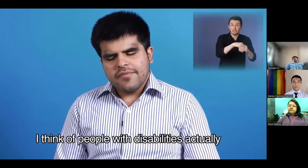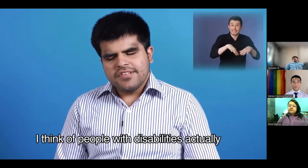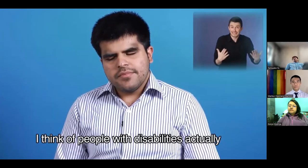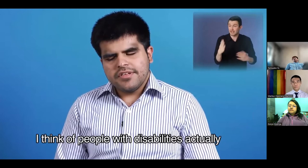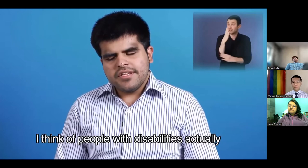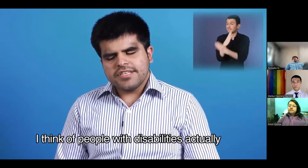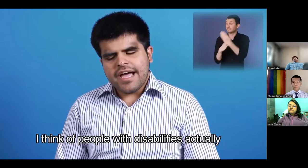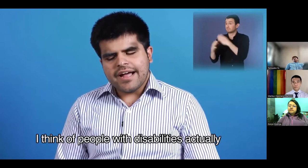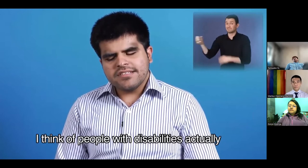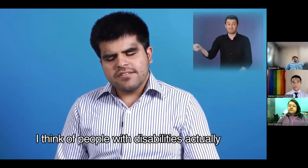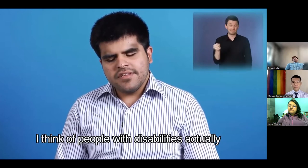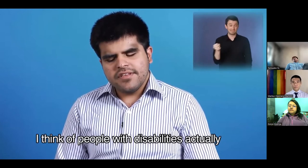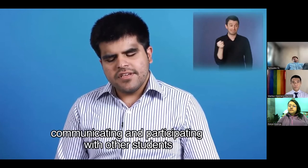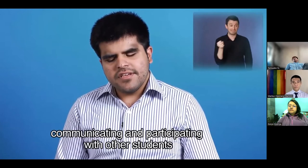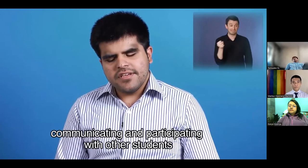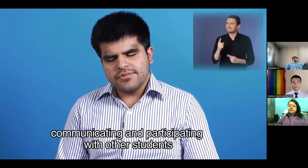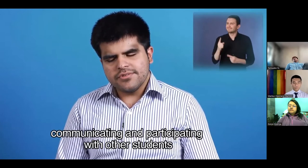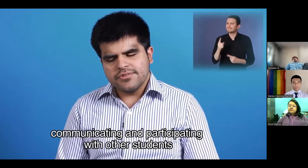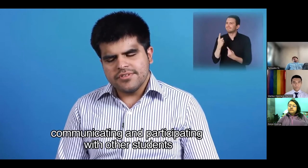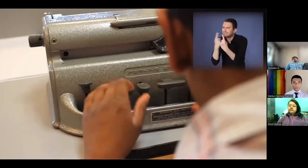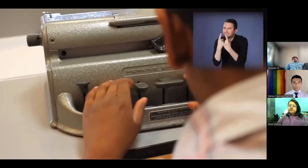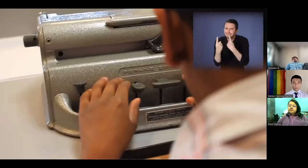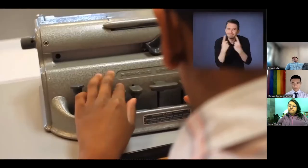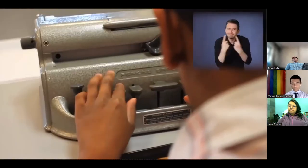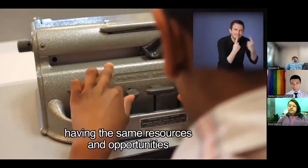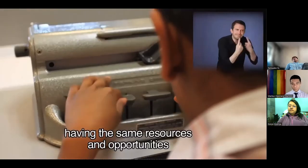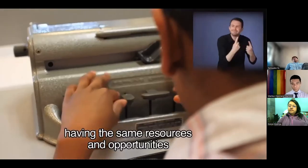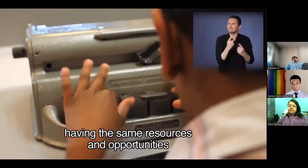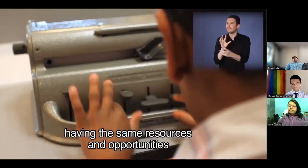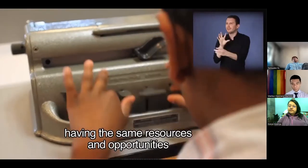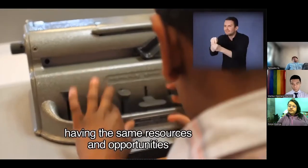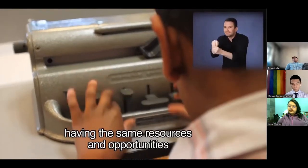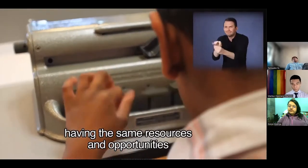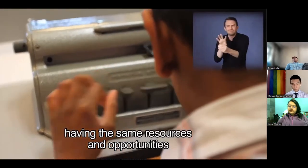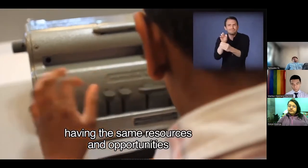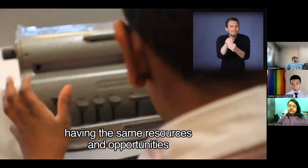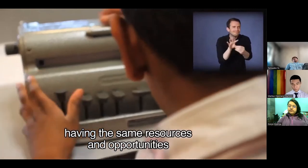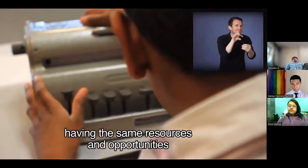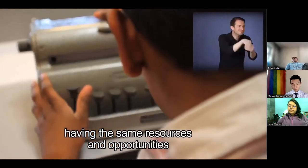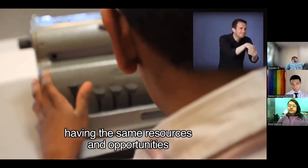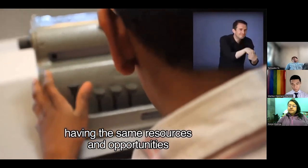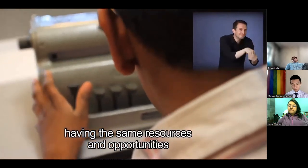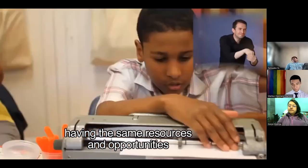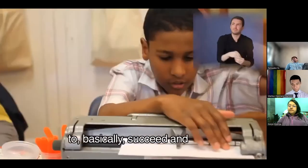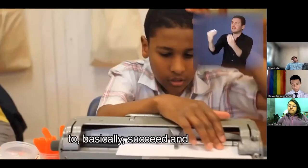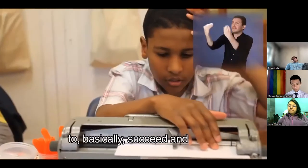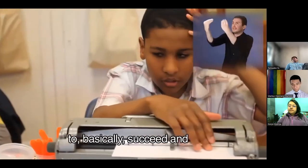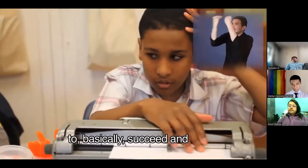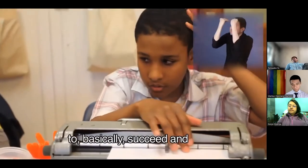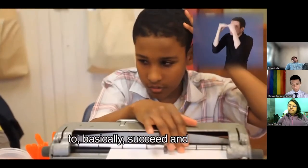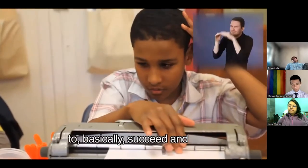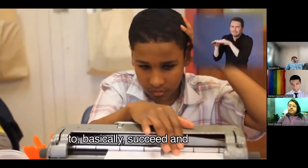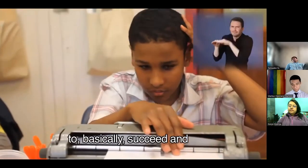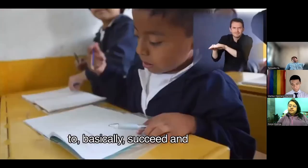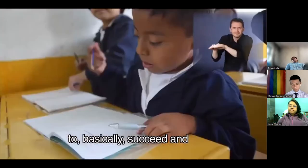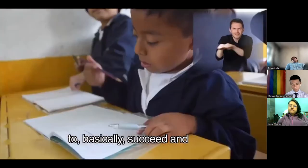actively communicating and participating with other students, having the same resources and opportunities to basically succeed and have a holistic education